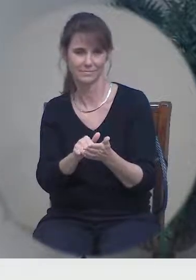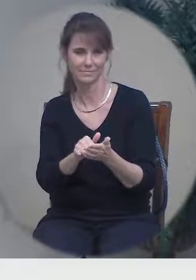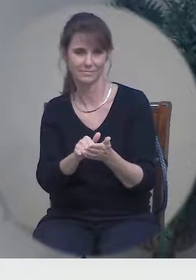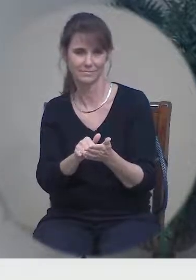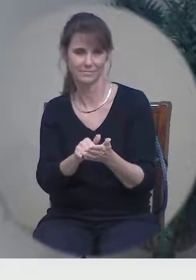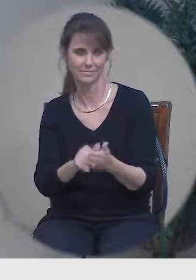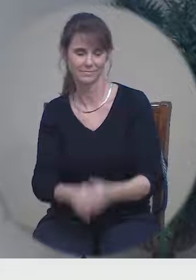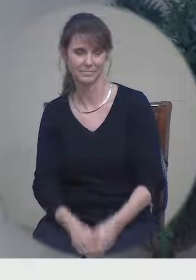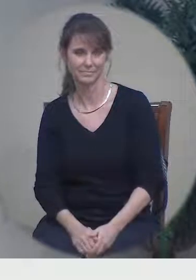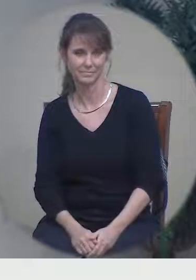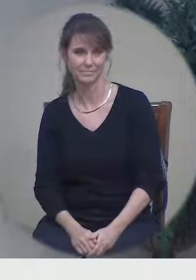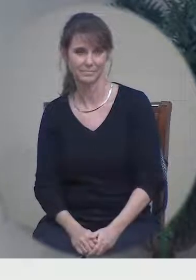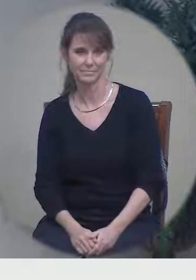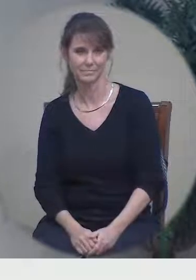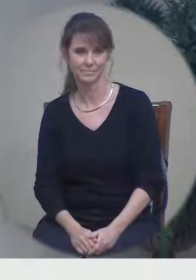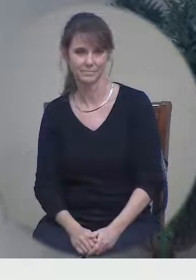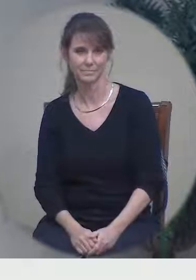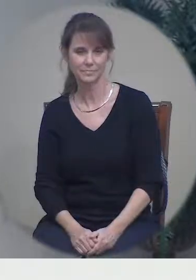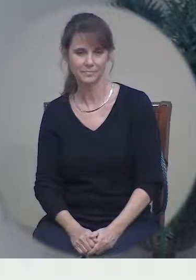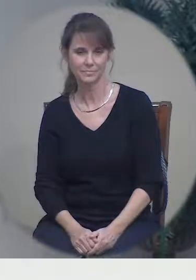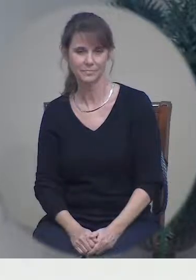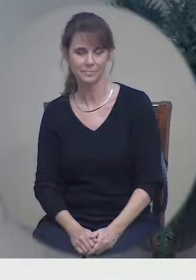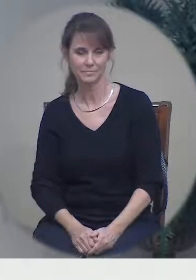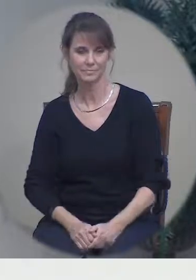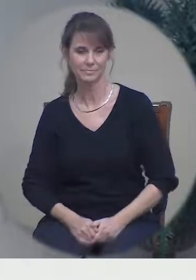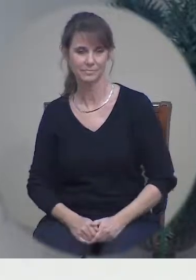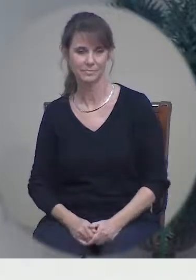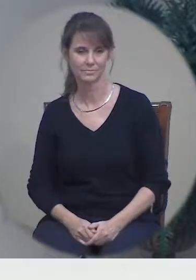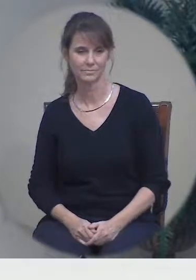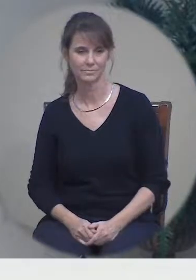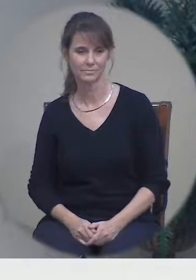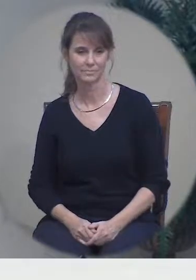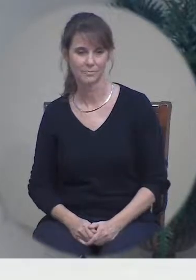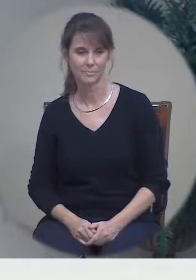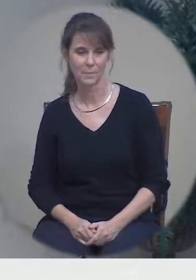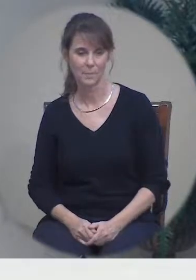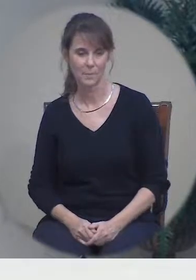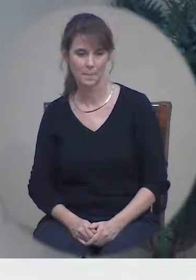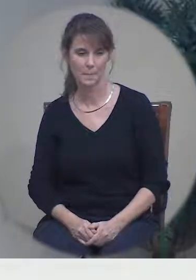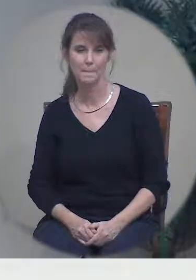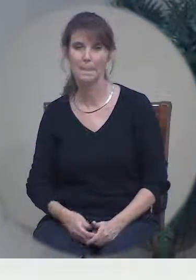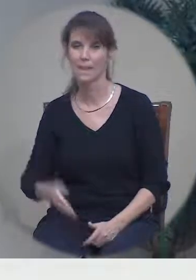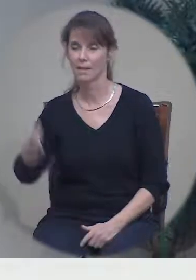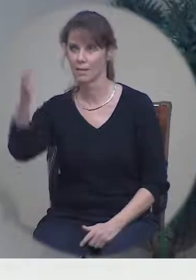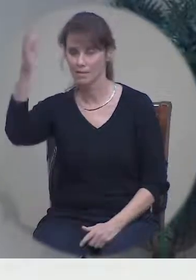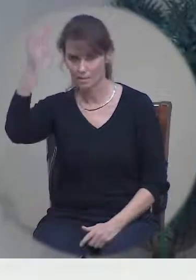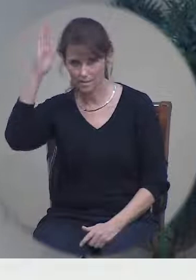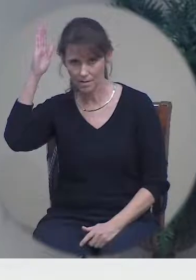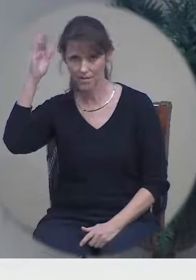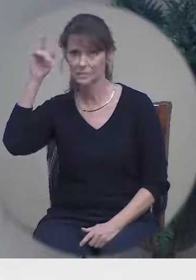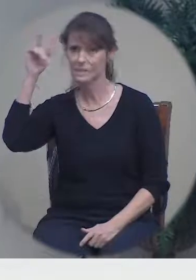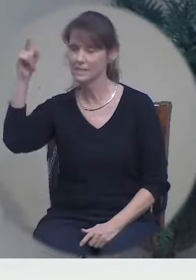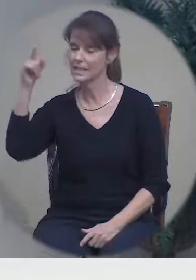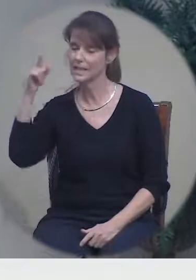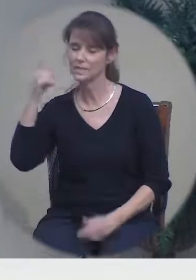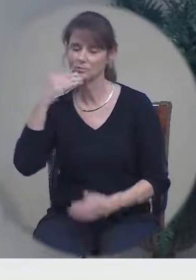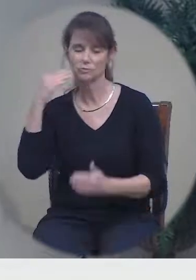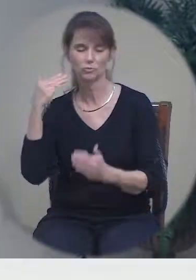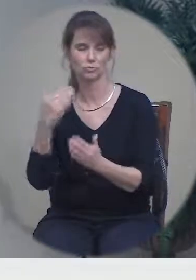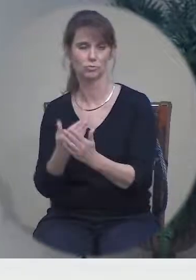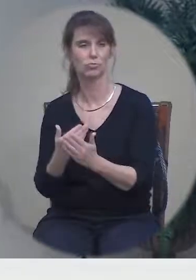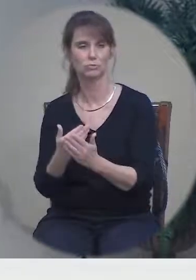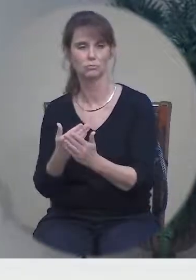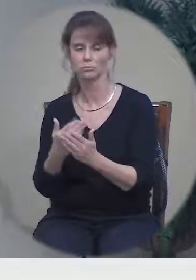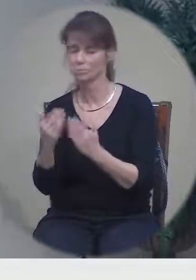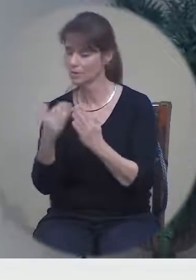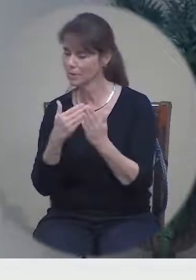first thing that we want to know is first of all, God's sovereignty, His goodness, and ultimately how He dealt